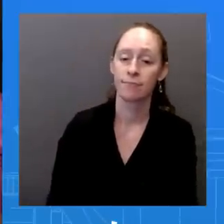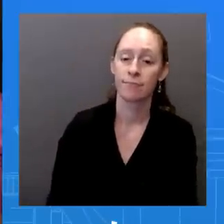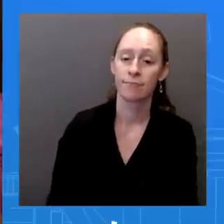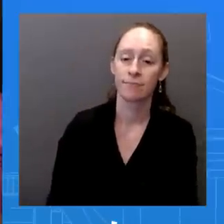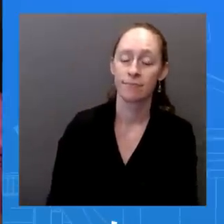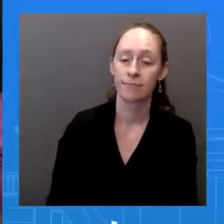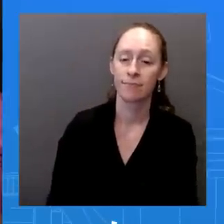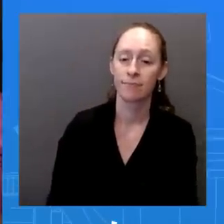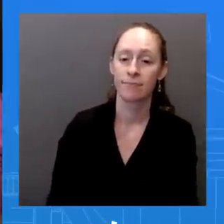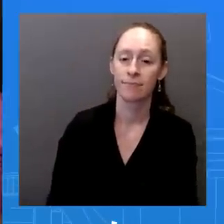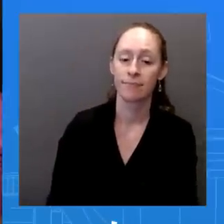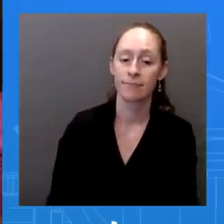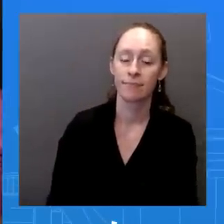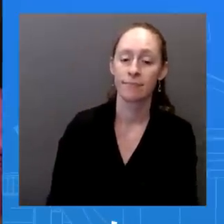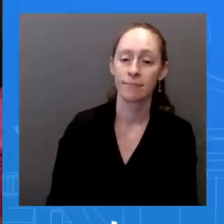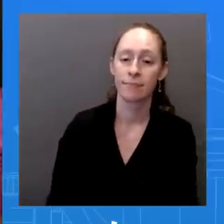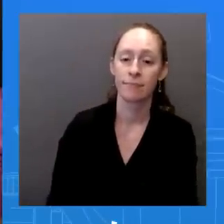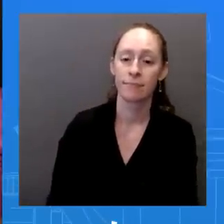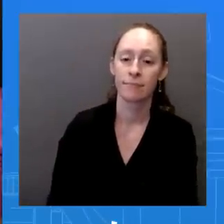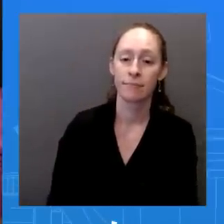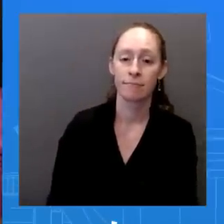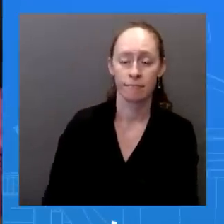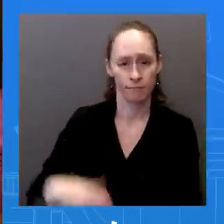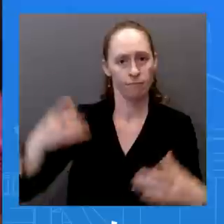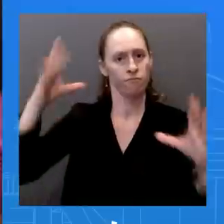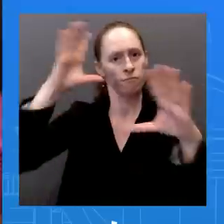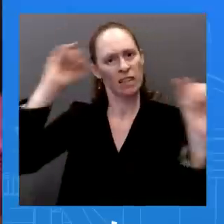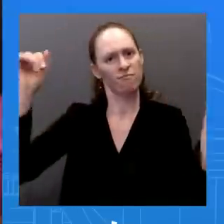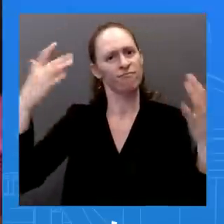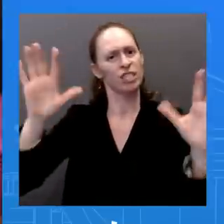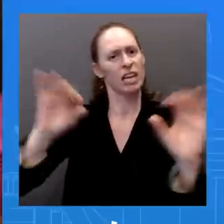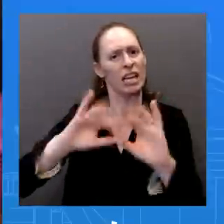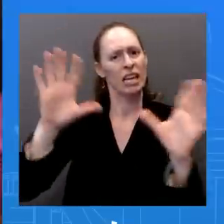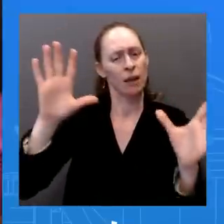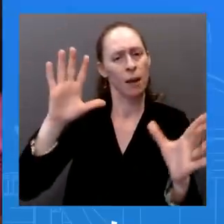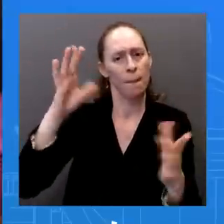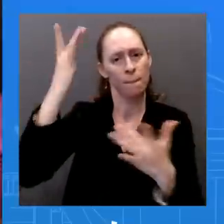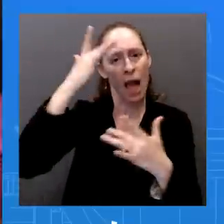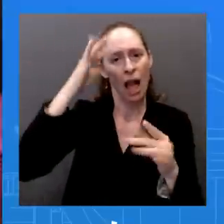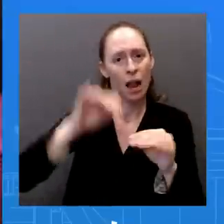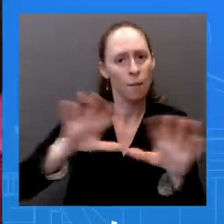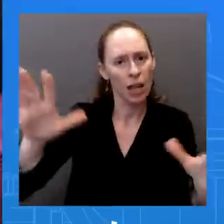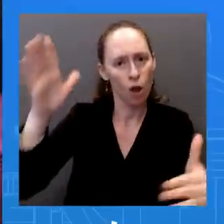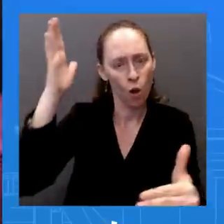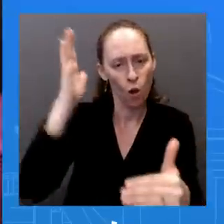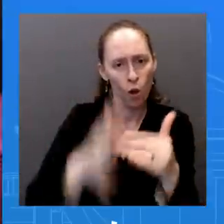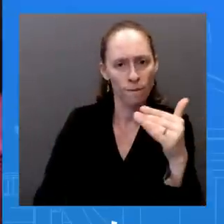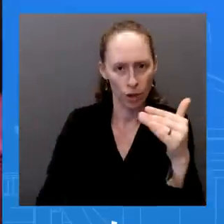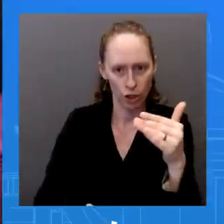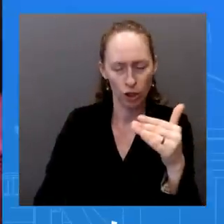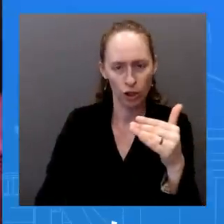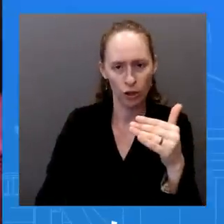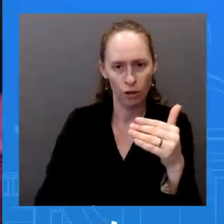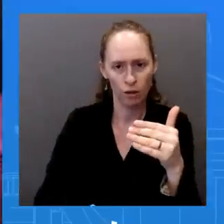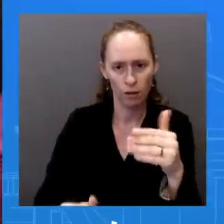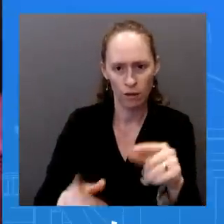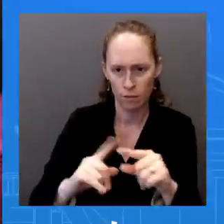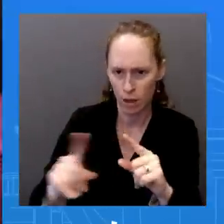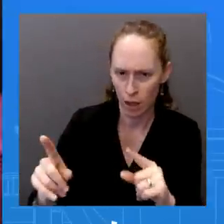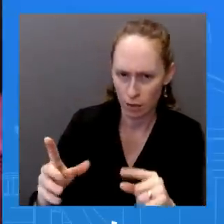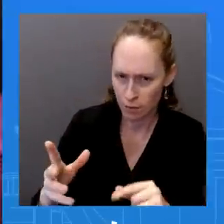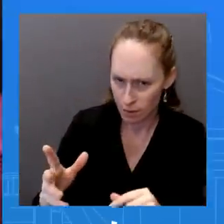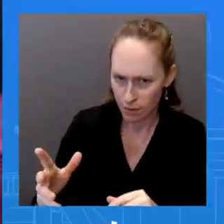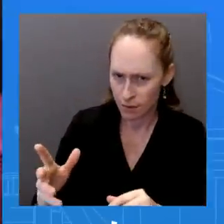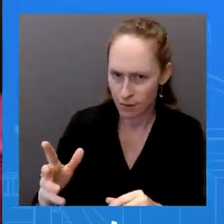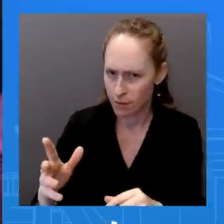place. If that's the case, runoffs at emergency funding, enforcement of vaccine mandates, continued federal emergency declarations. The White House have a response to that in